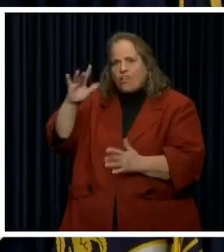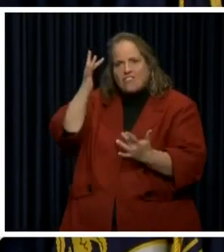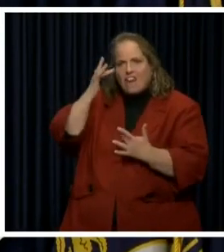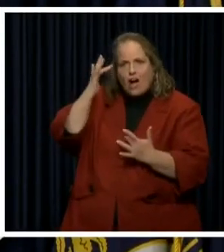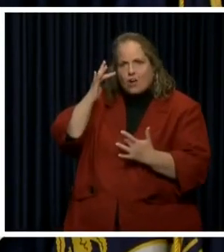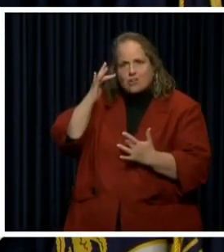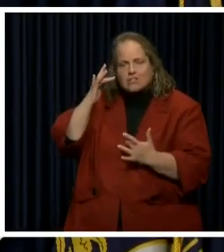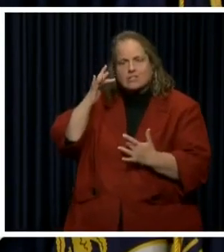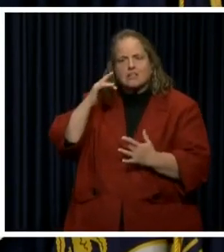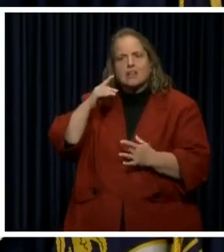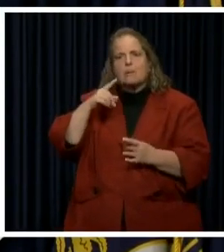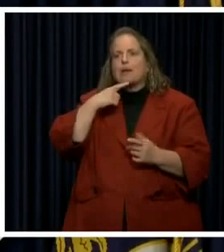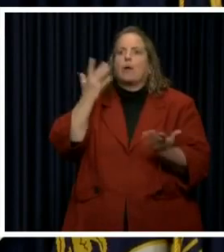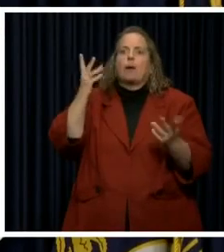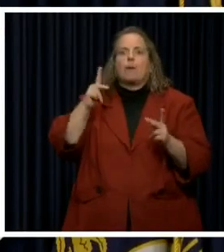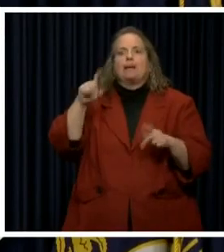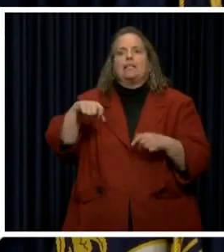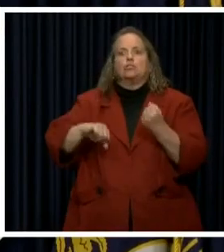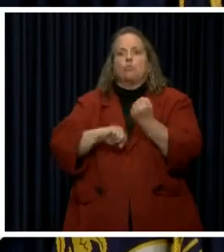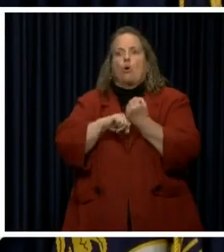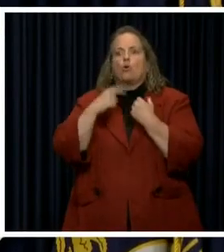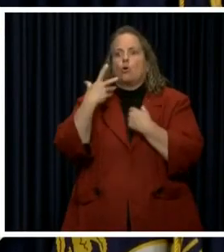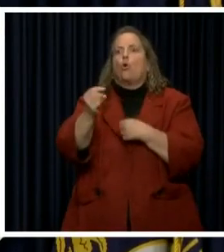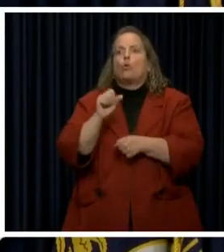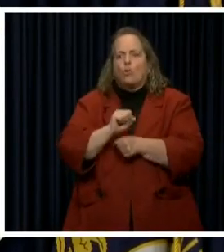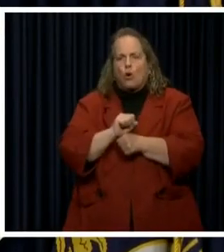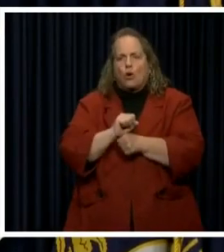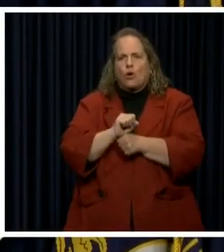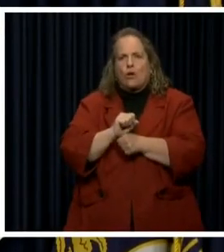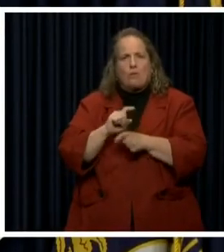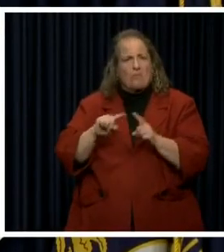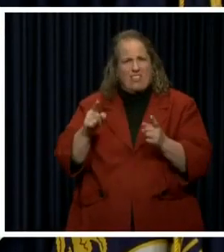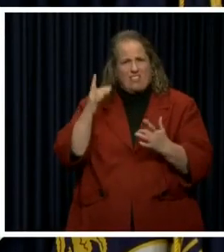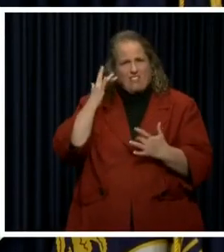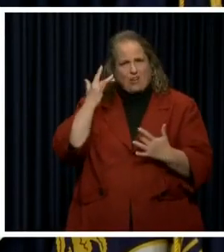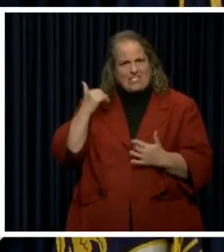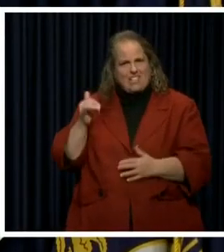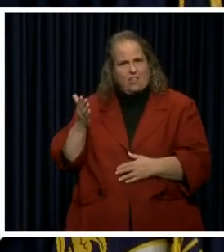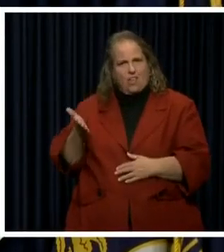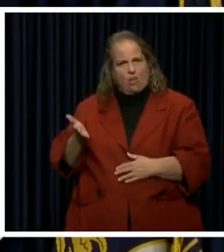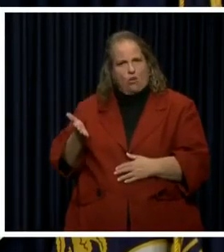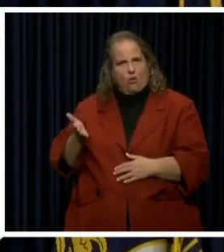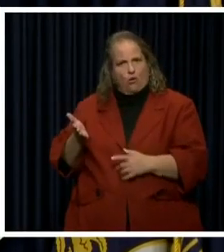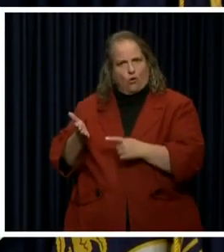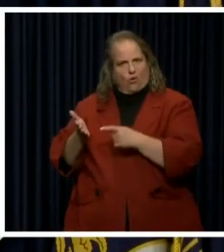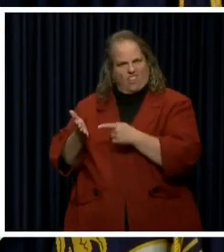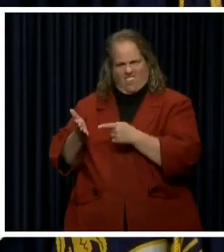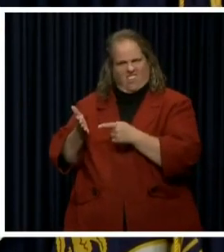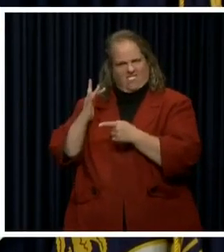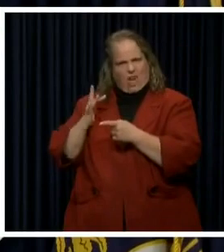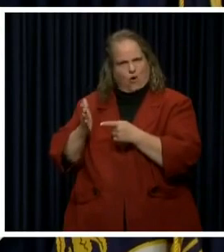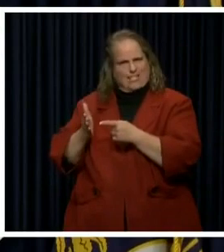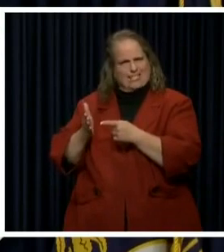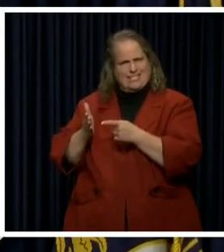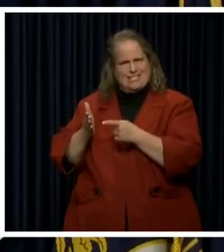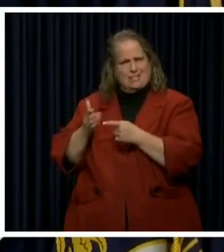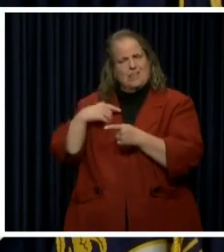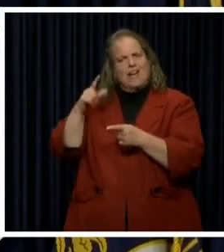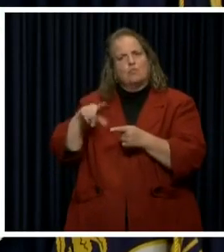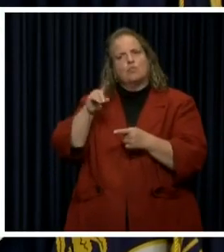people need this support to go to work, even though they do, but the virus is still out there. And so we got to do the best we